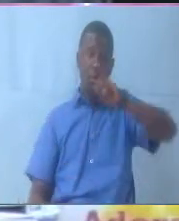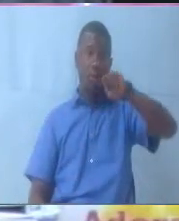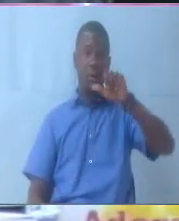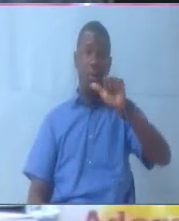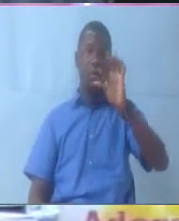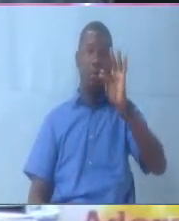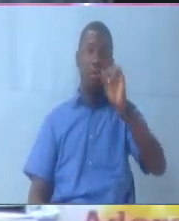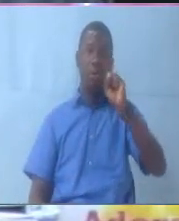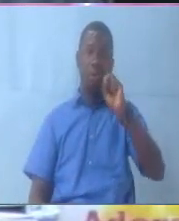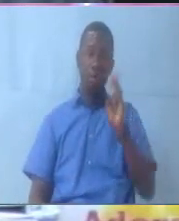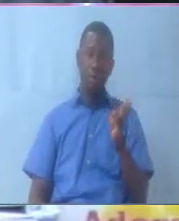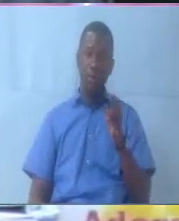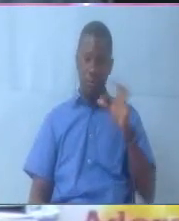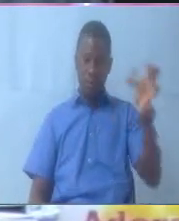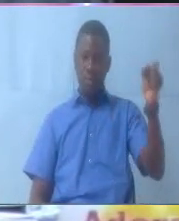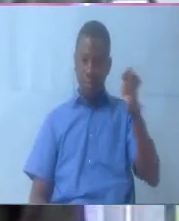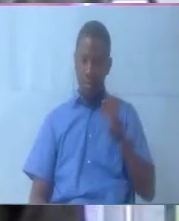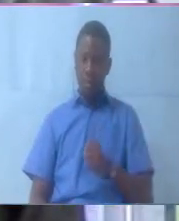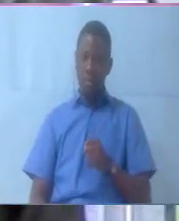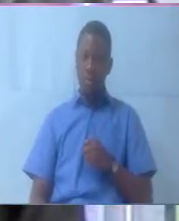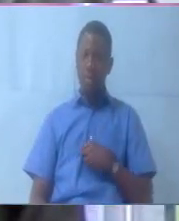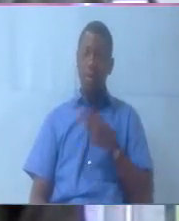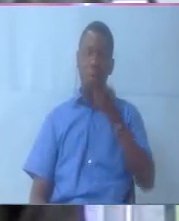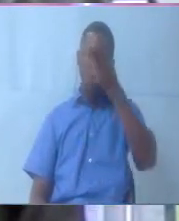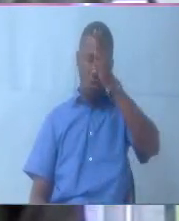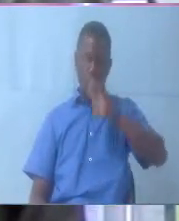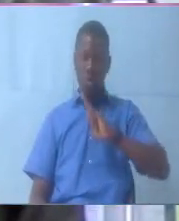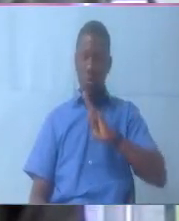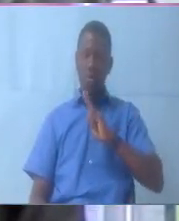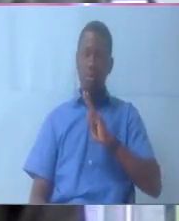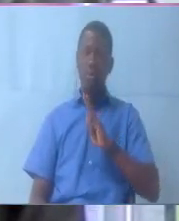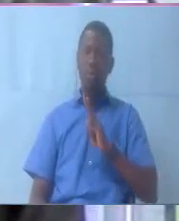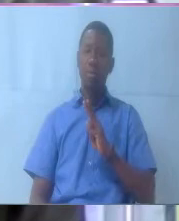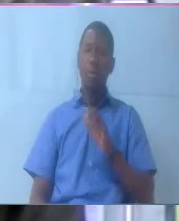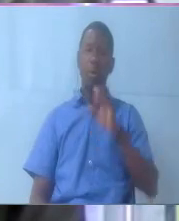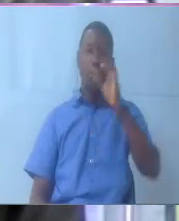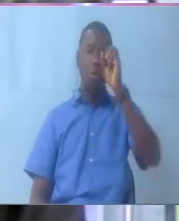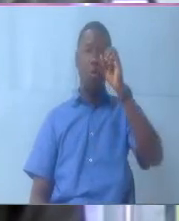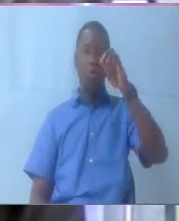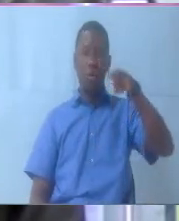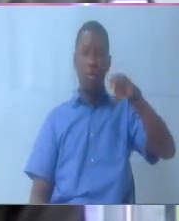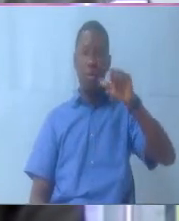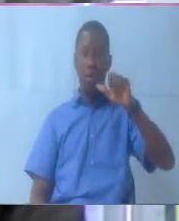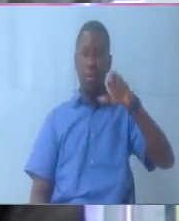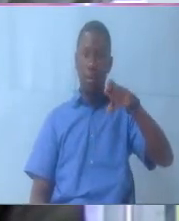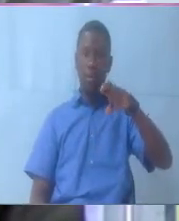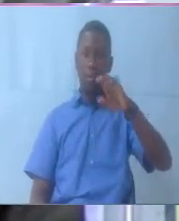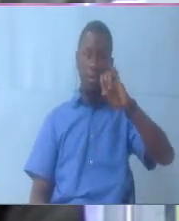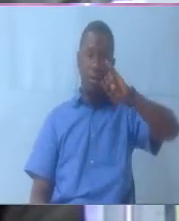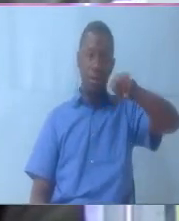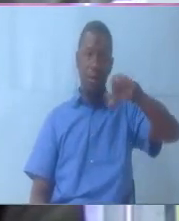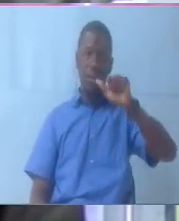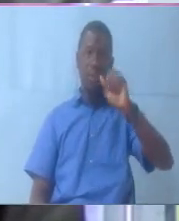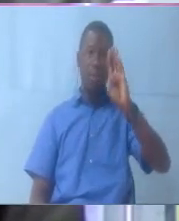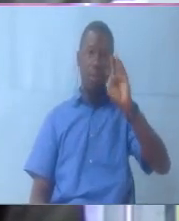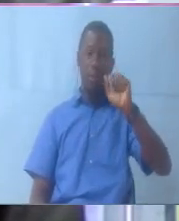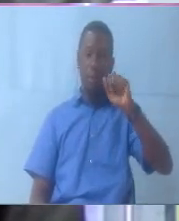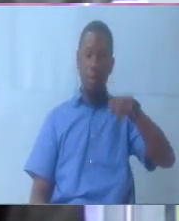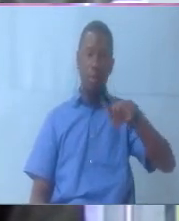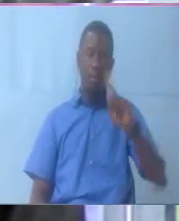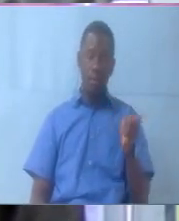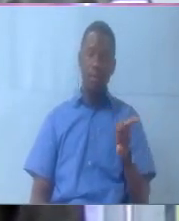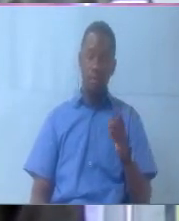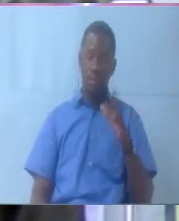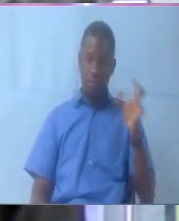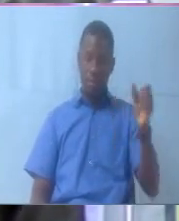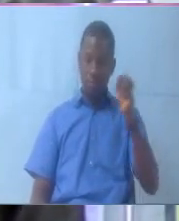He is on his way. Honorable Omar Jabang would take his seat now. Justice